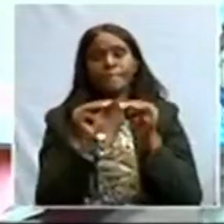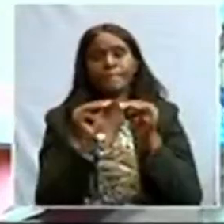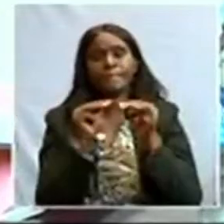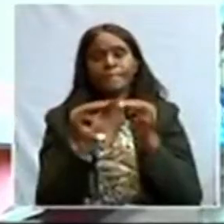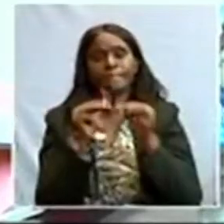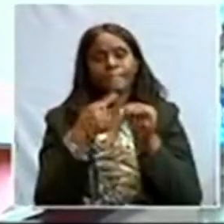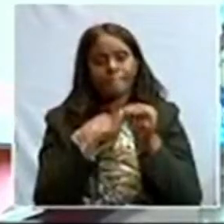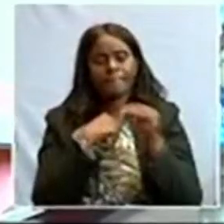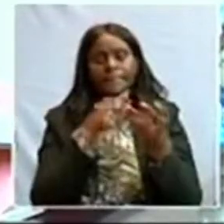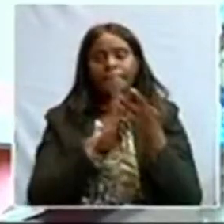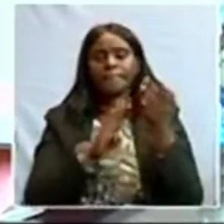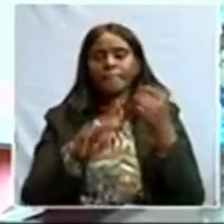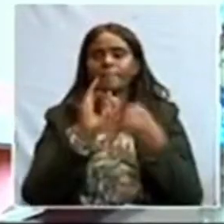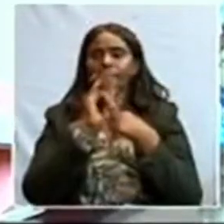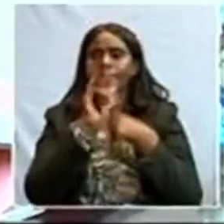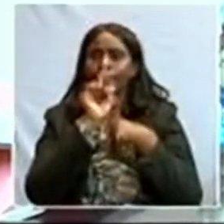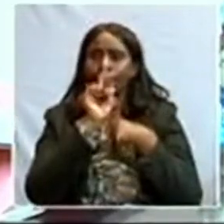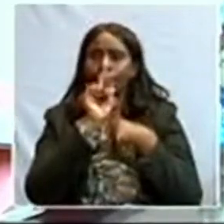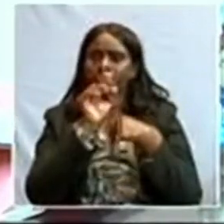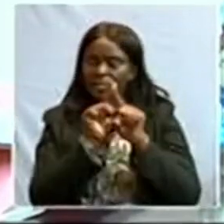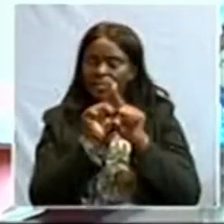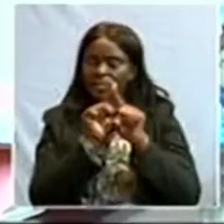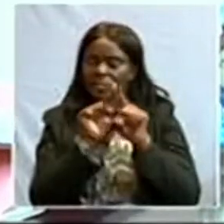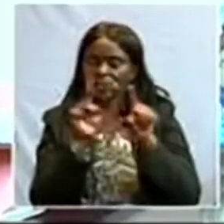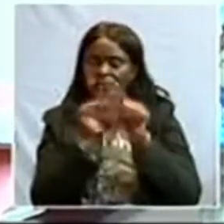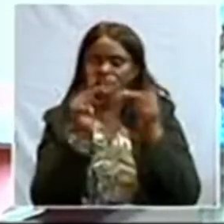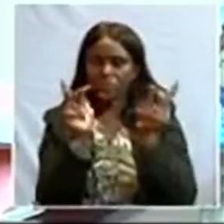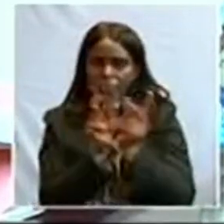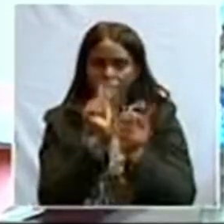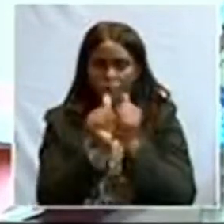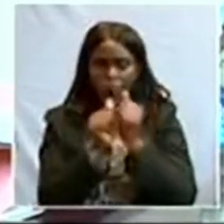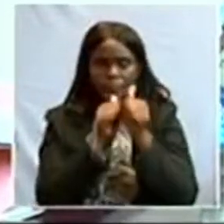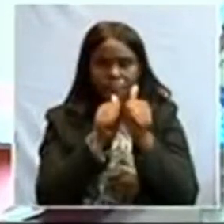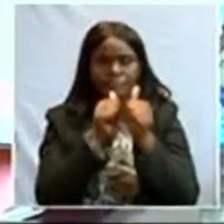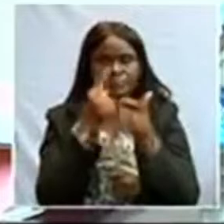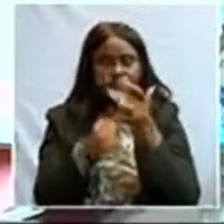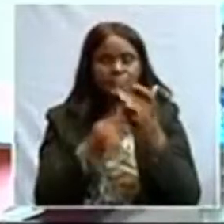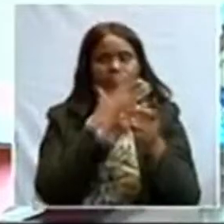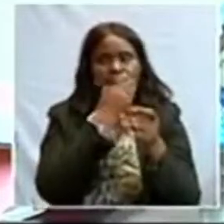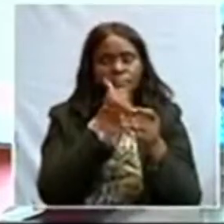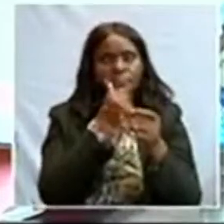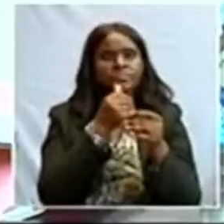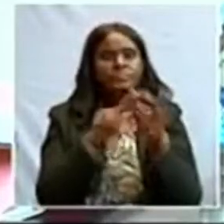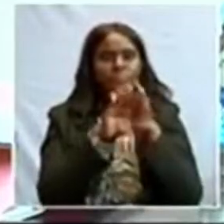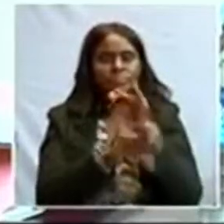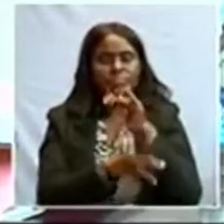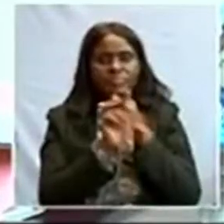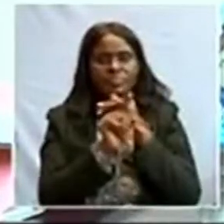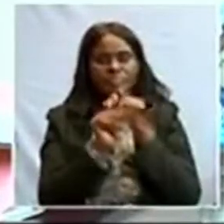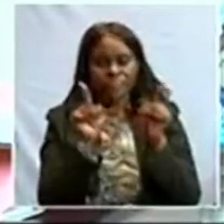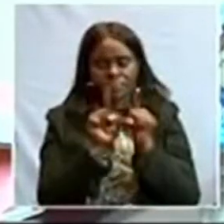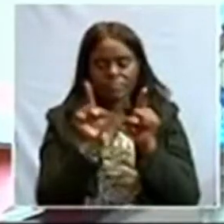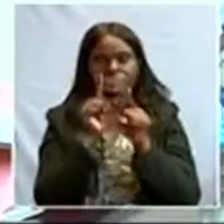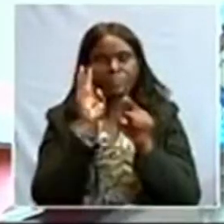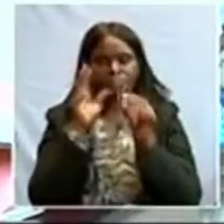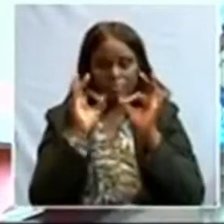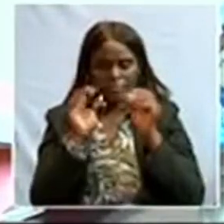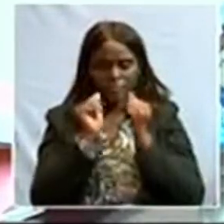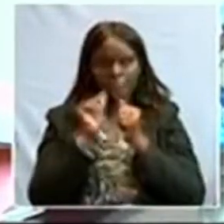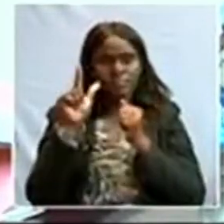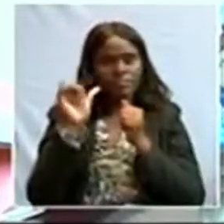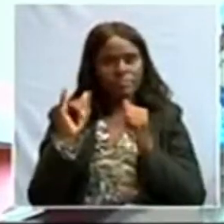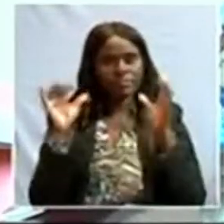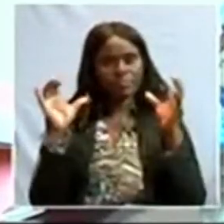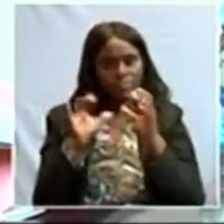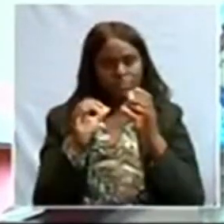I believe if that is the same position that followed, whichever commission we would fall under, that would sit well with Luanshya